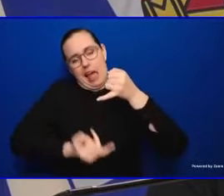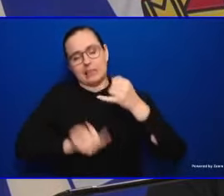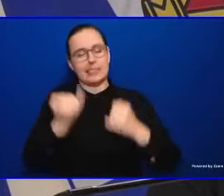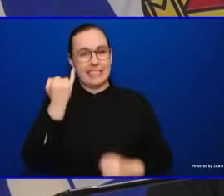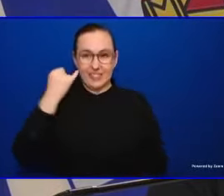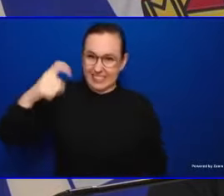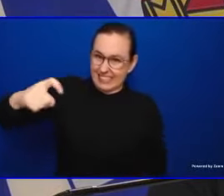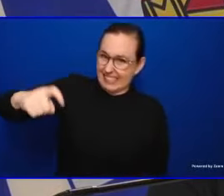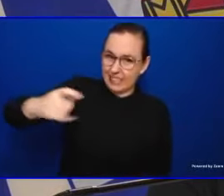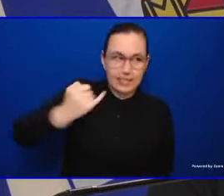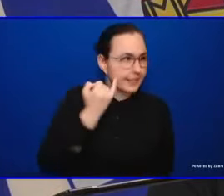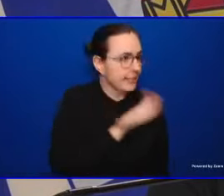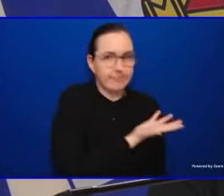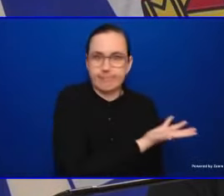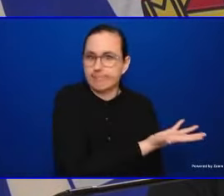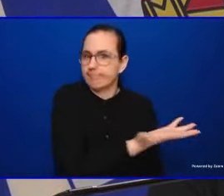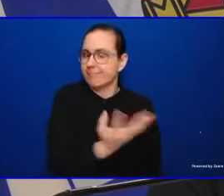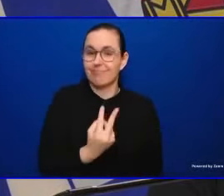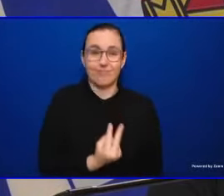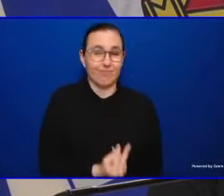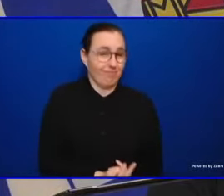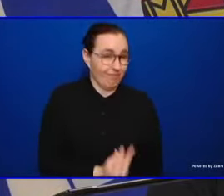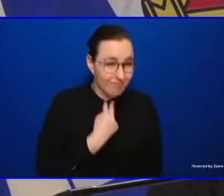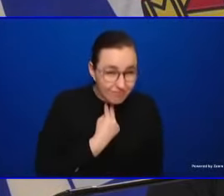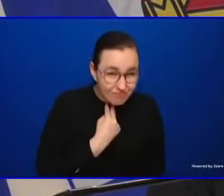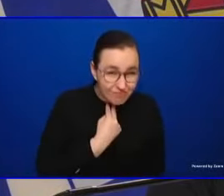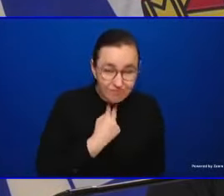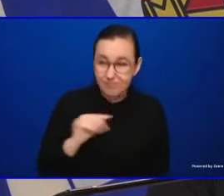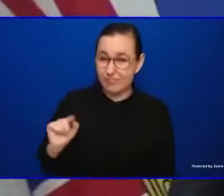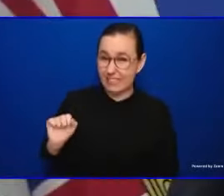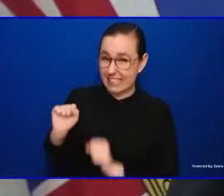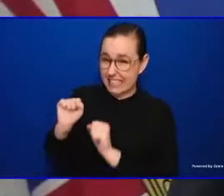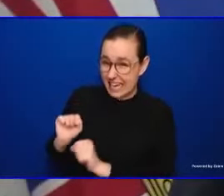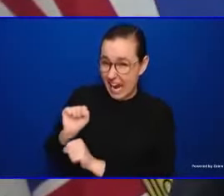work. Now over to Minister Dix in Vancouver.